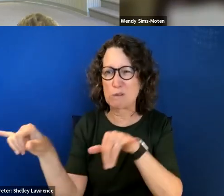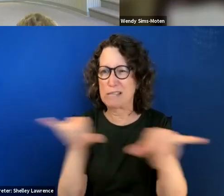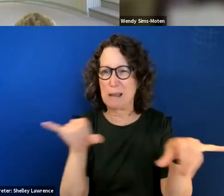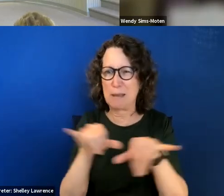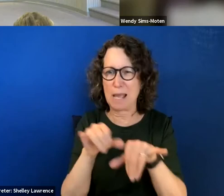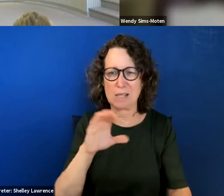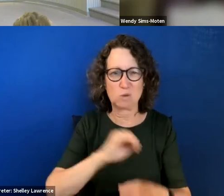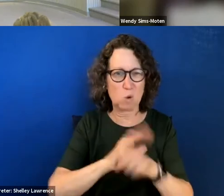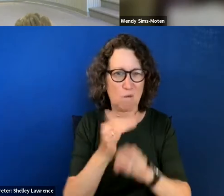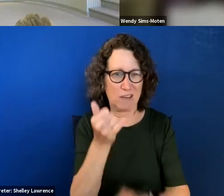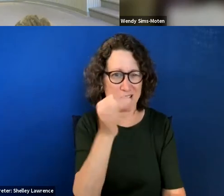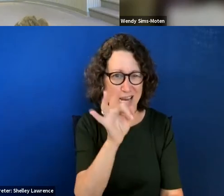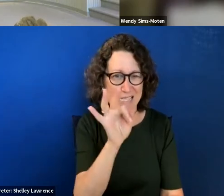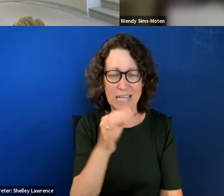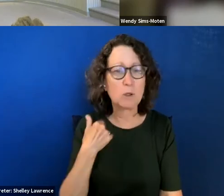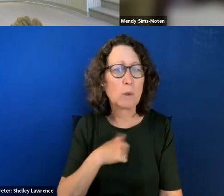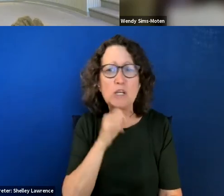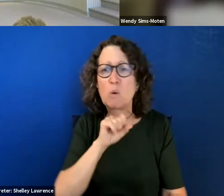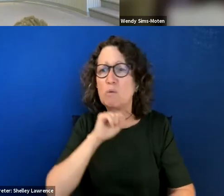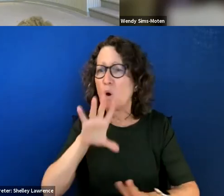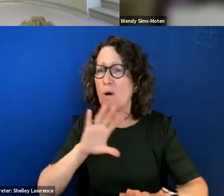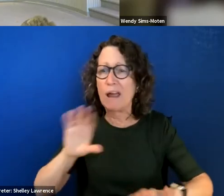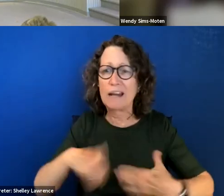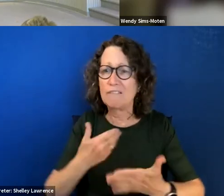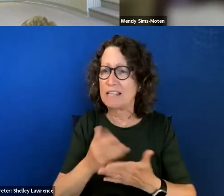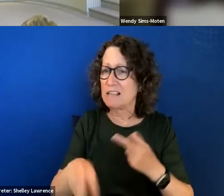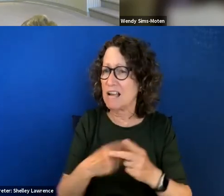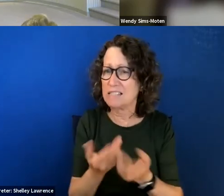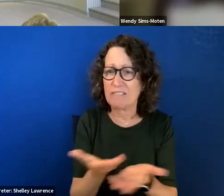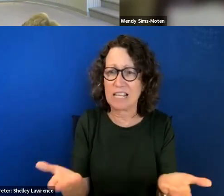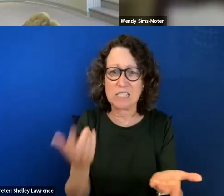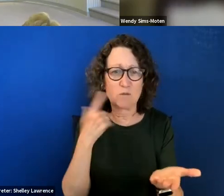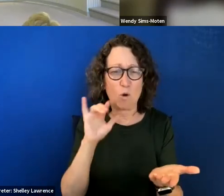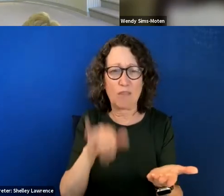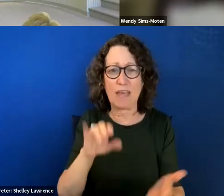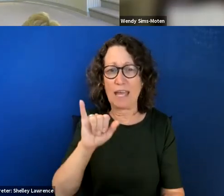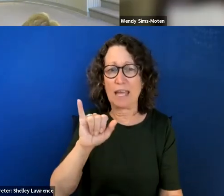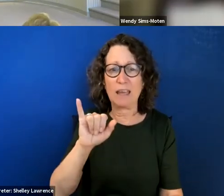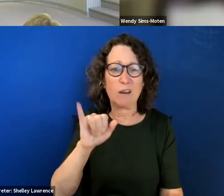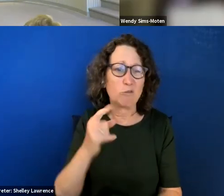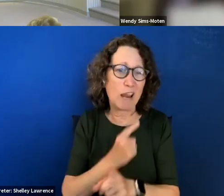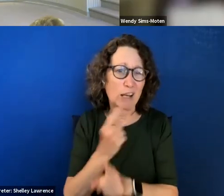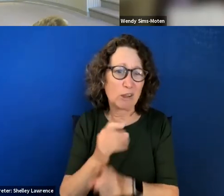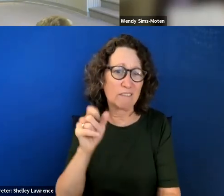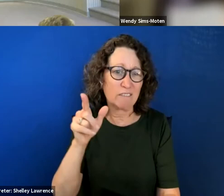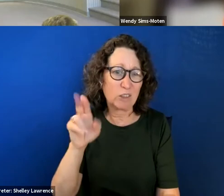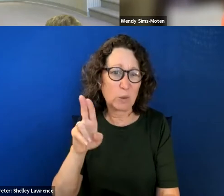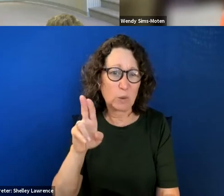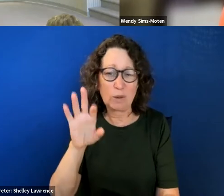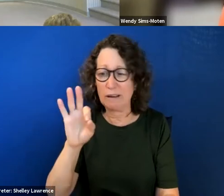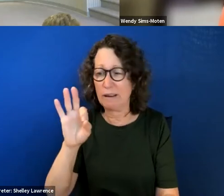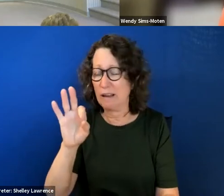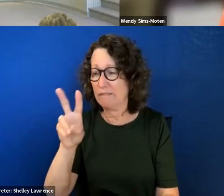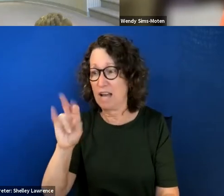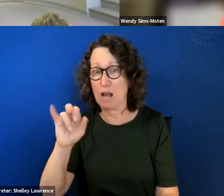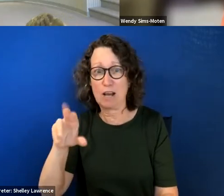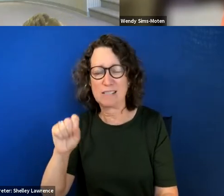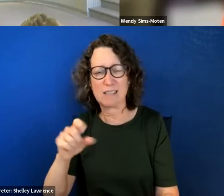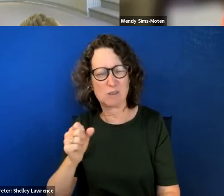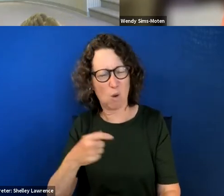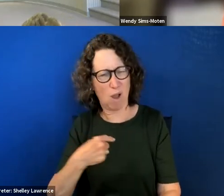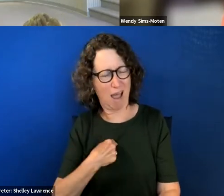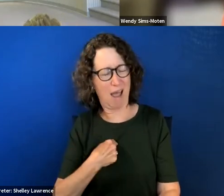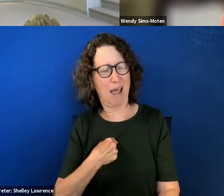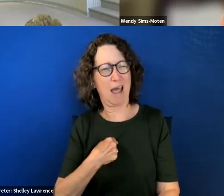COVID-19. And we don't do any of these measures for the influenza virus. And so I